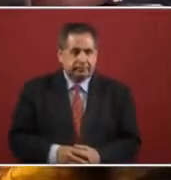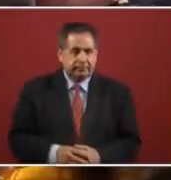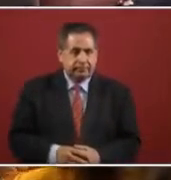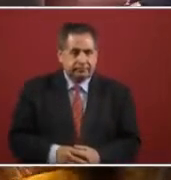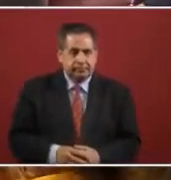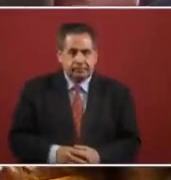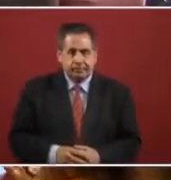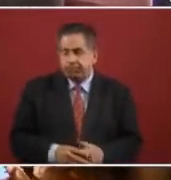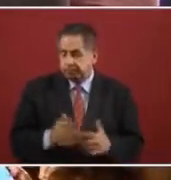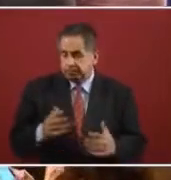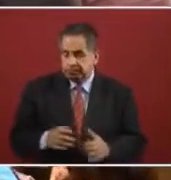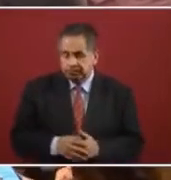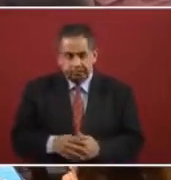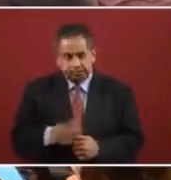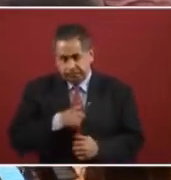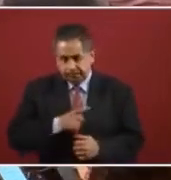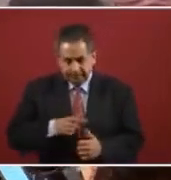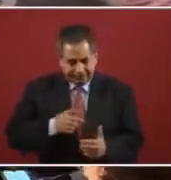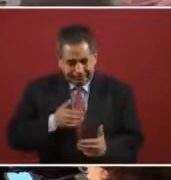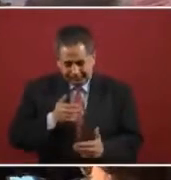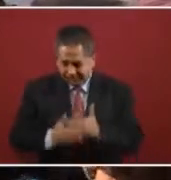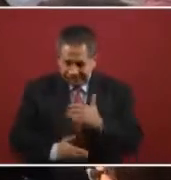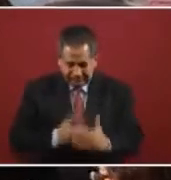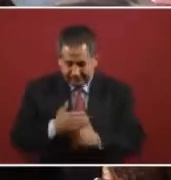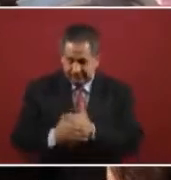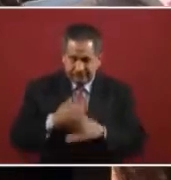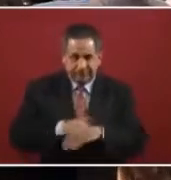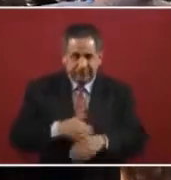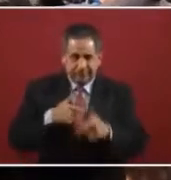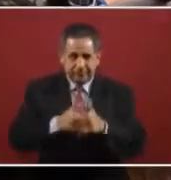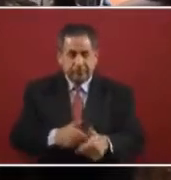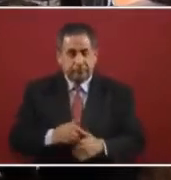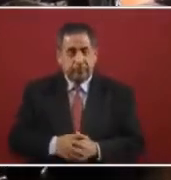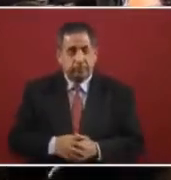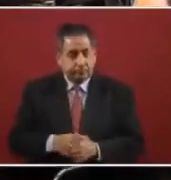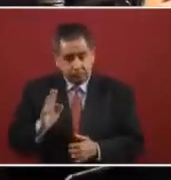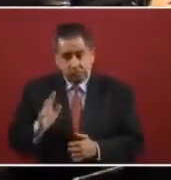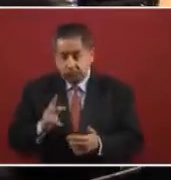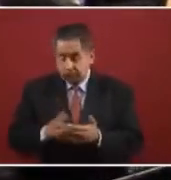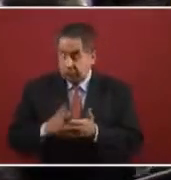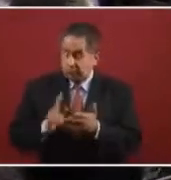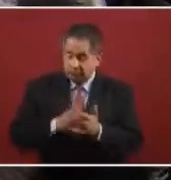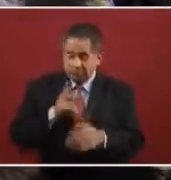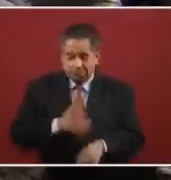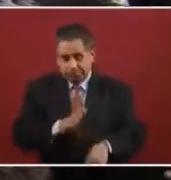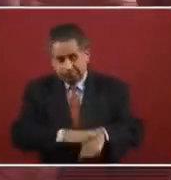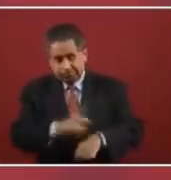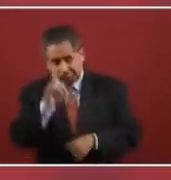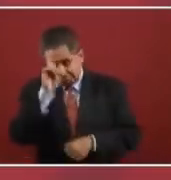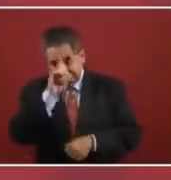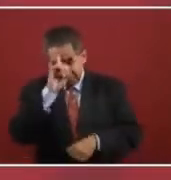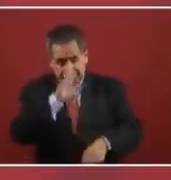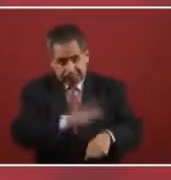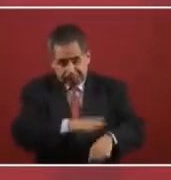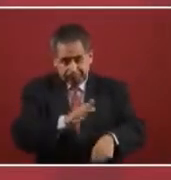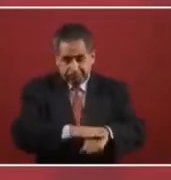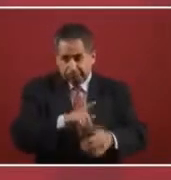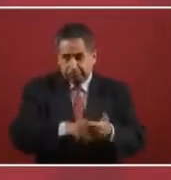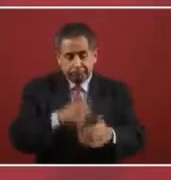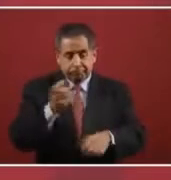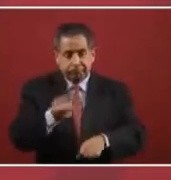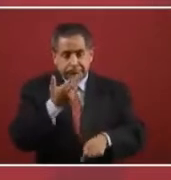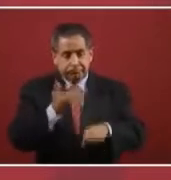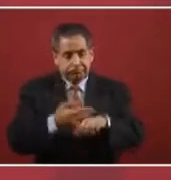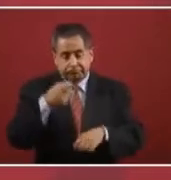Entonces, tenemos que avanzar. So we have to advance in that. And I've been reminding the